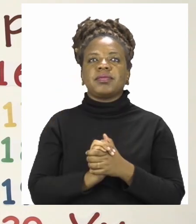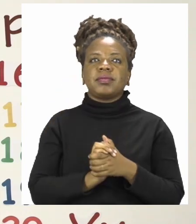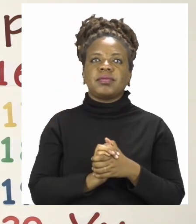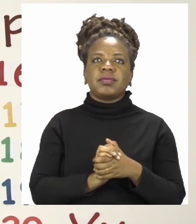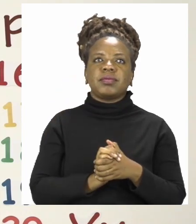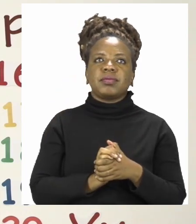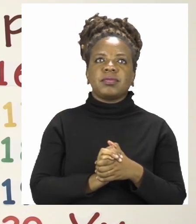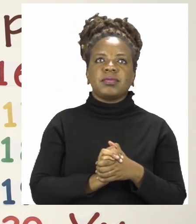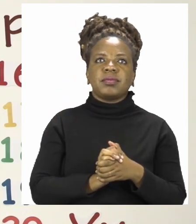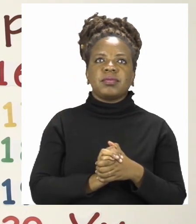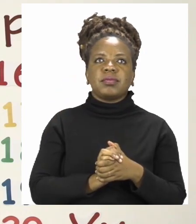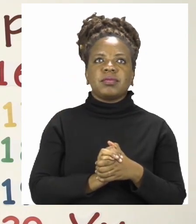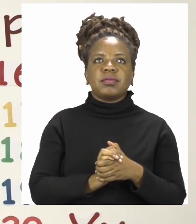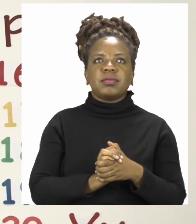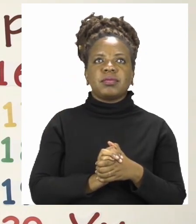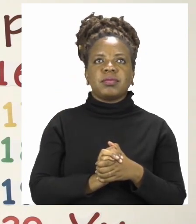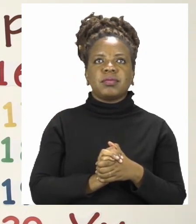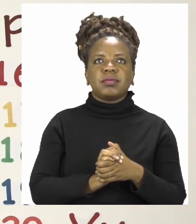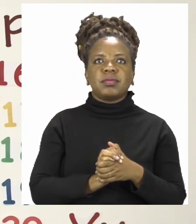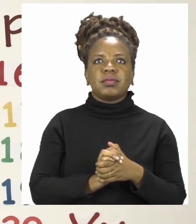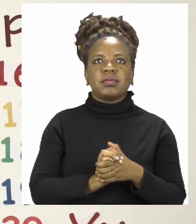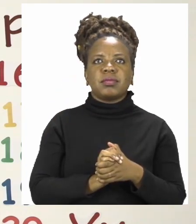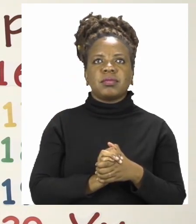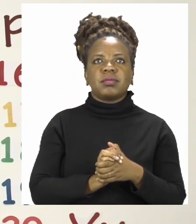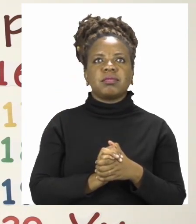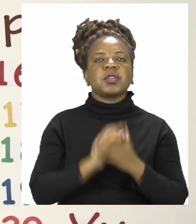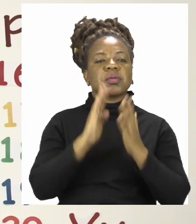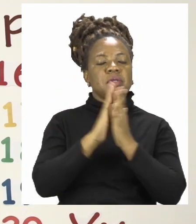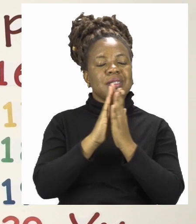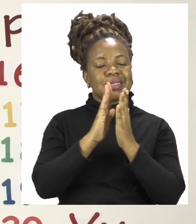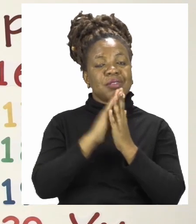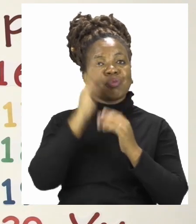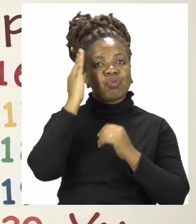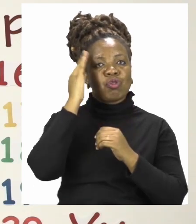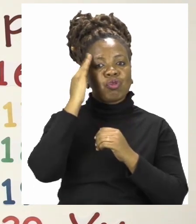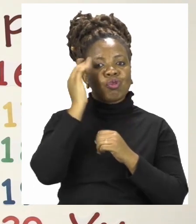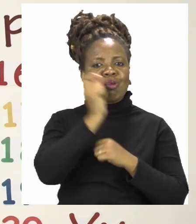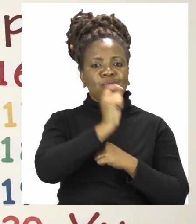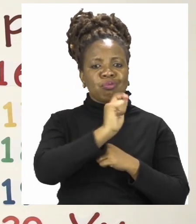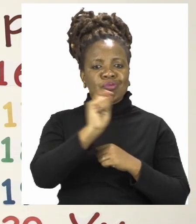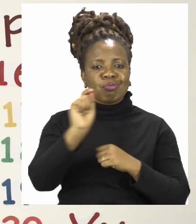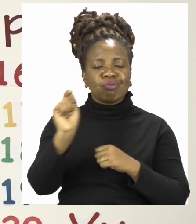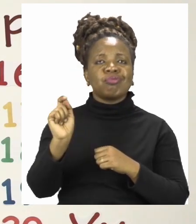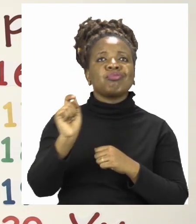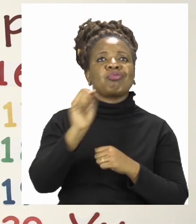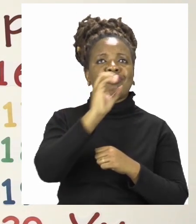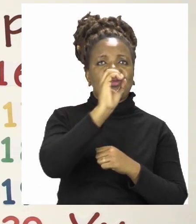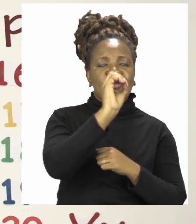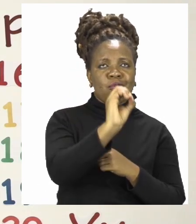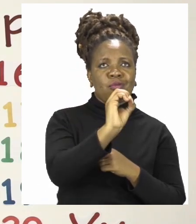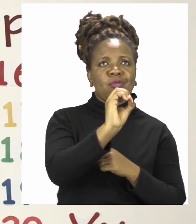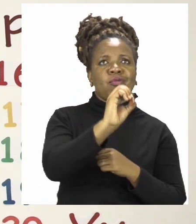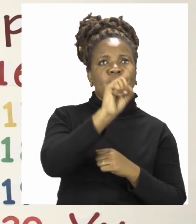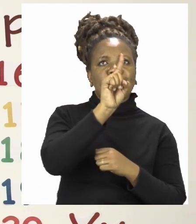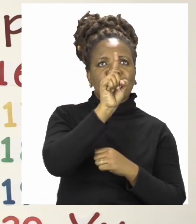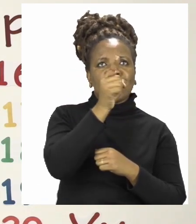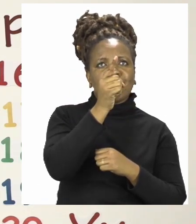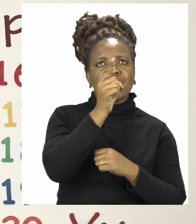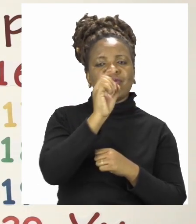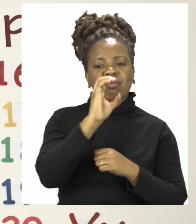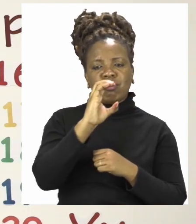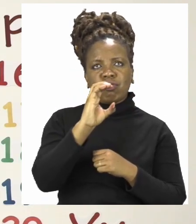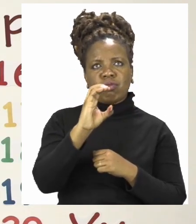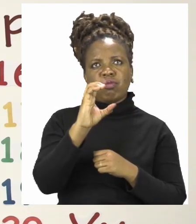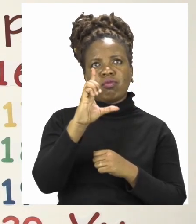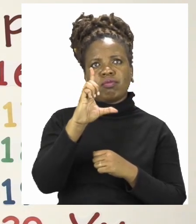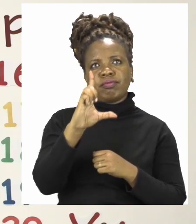close attention to how we spell o'clock. We have an O and then we have what is called